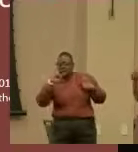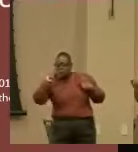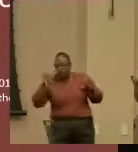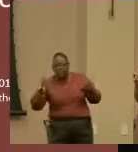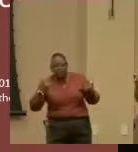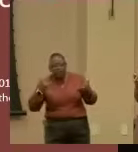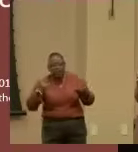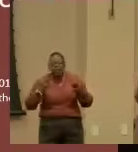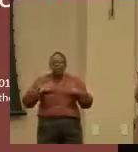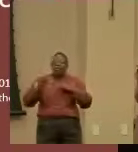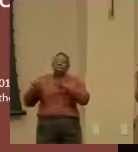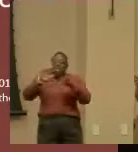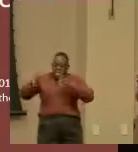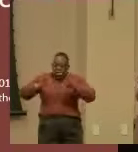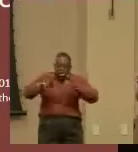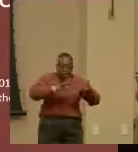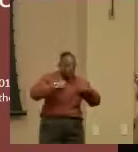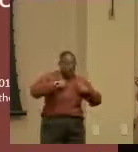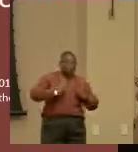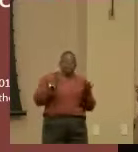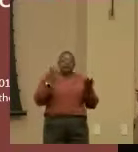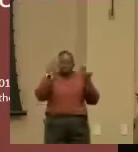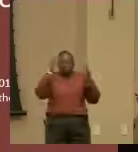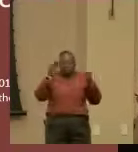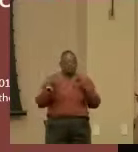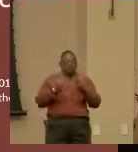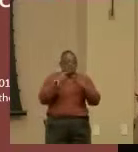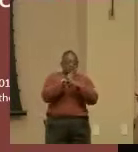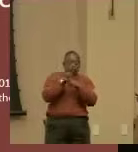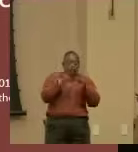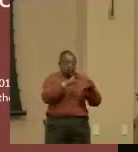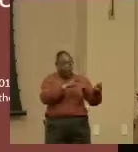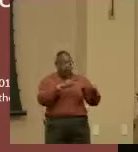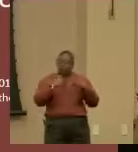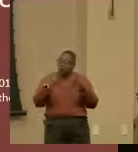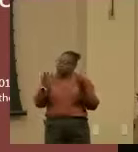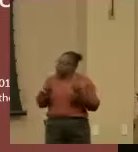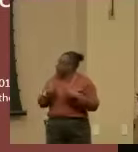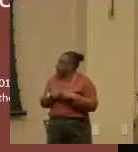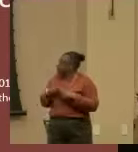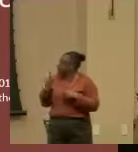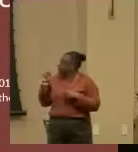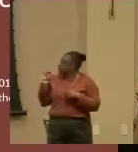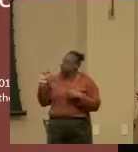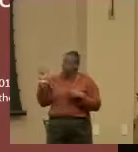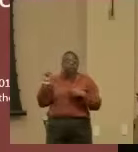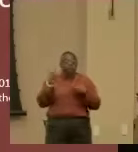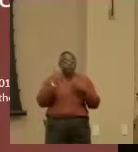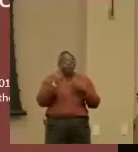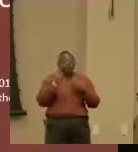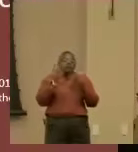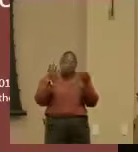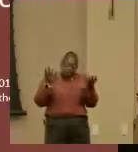now. Maybe I'm just tired from my children. What's going on here? They're trying to figure out what's happening with this. So there is